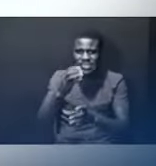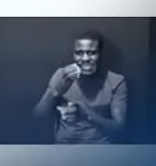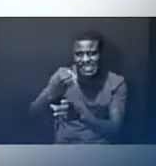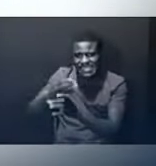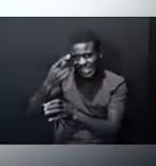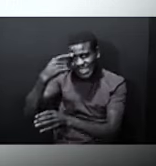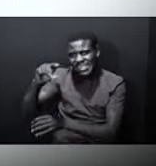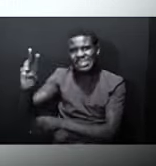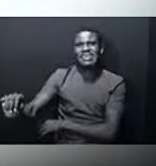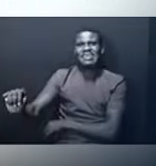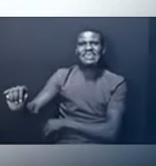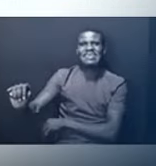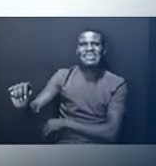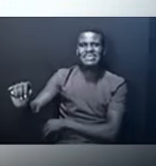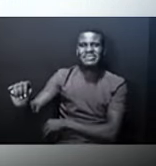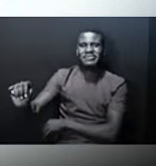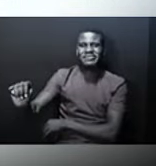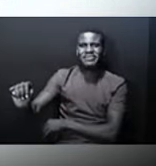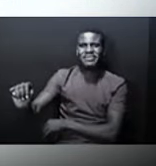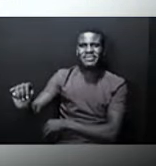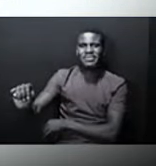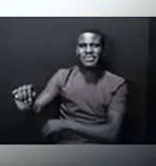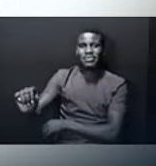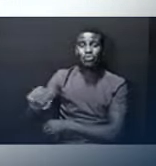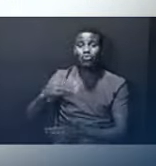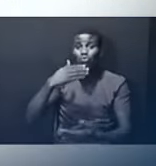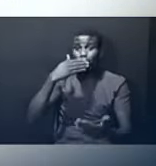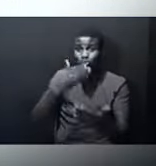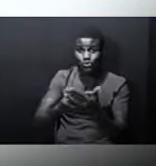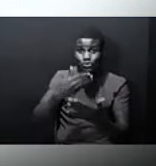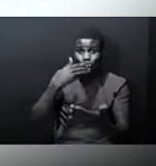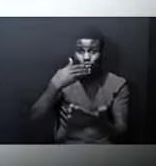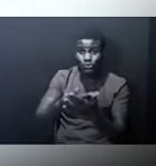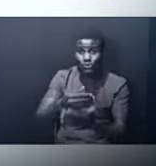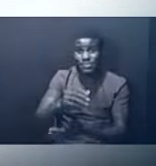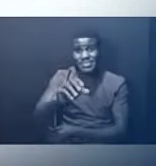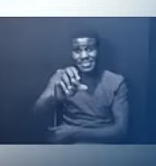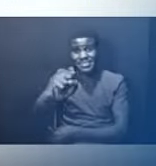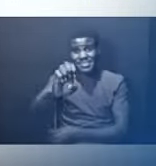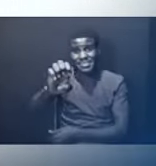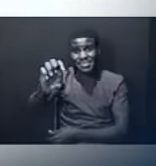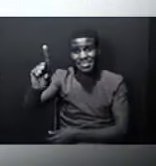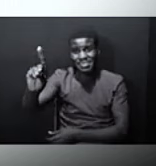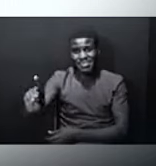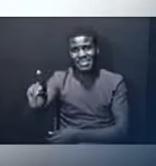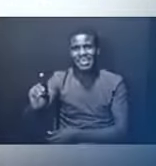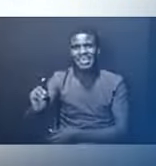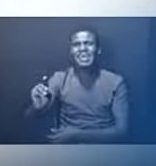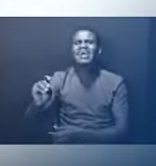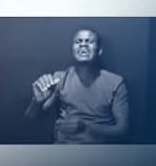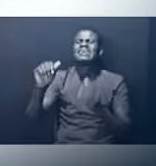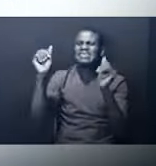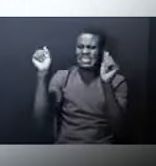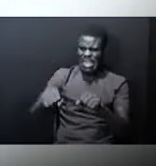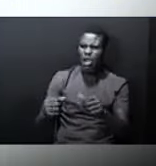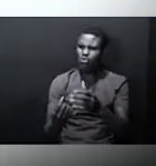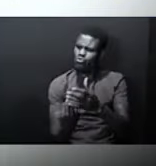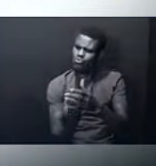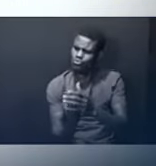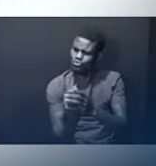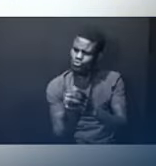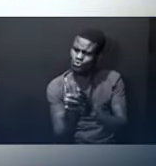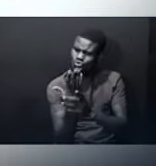nurtured. You see, viable seeds have the potential to